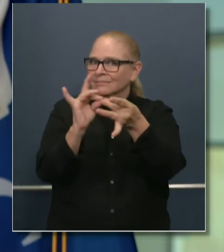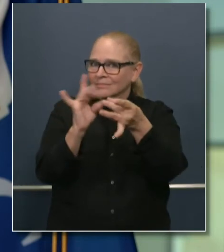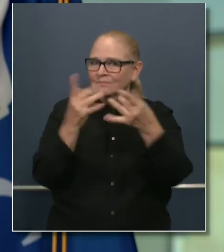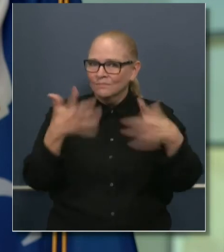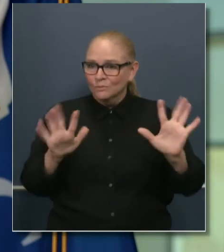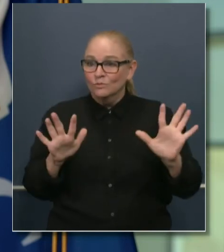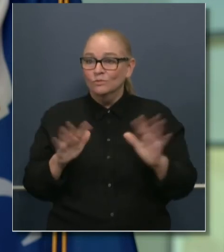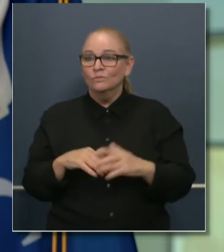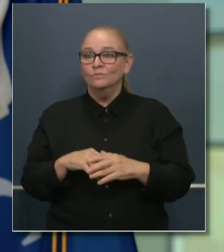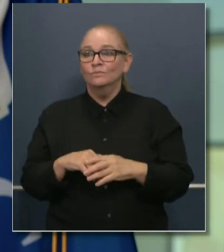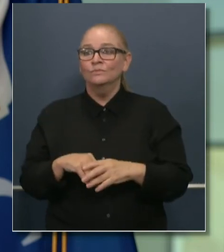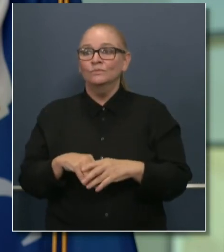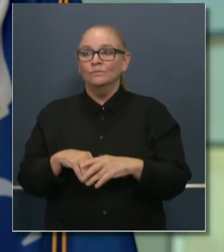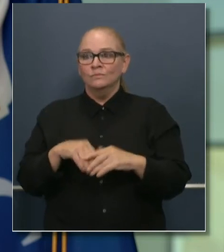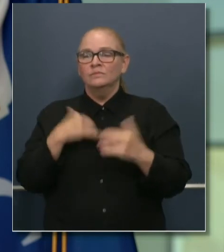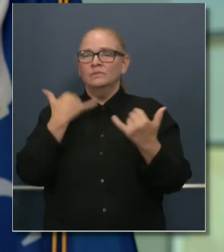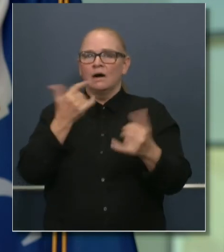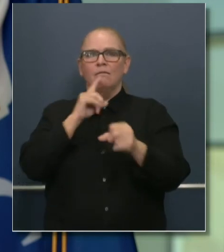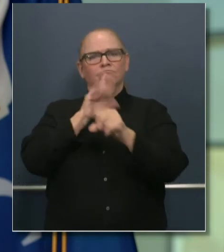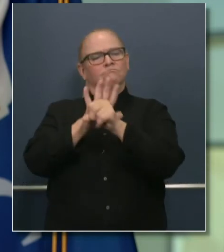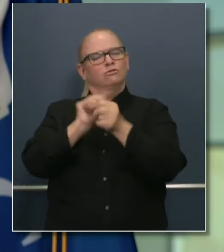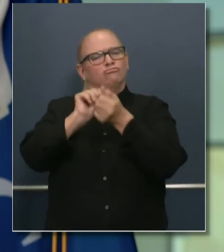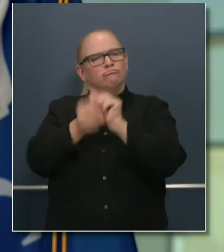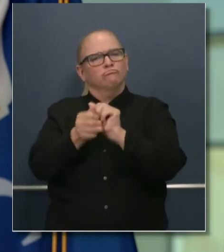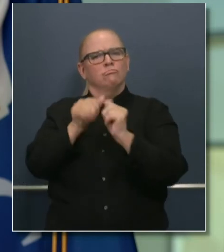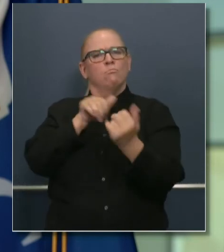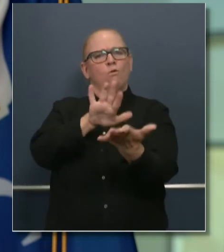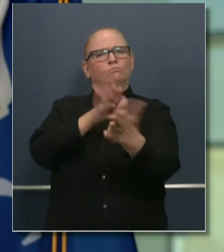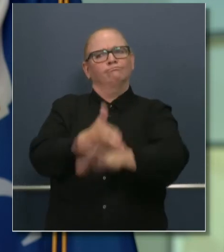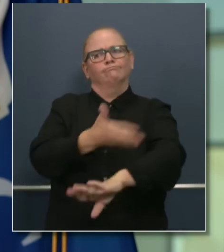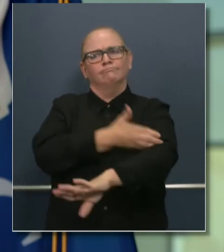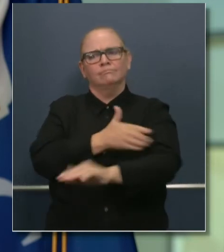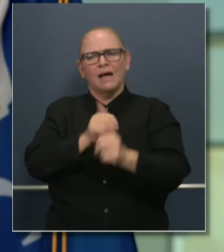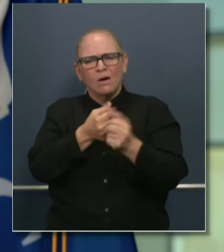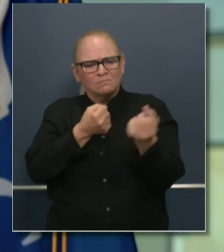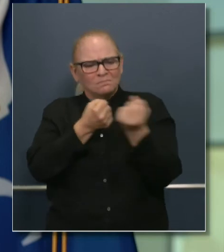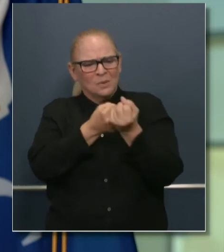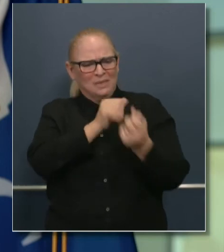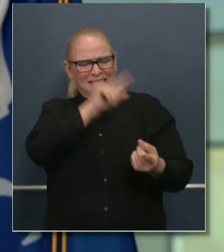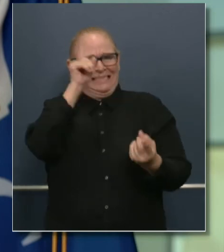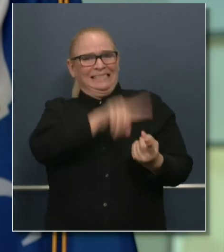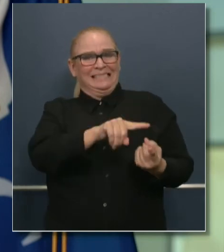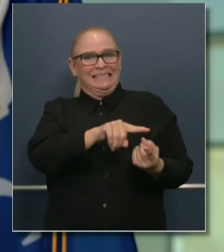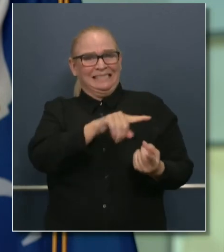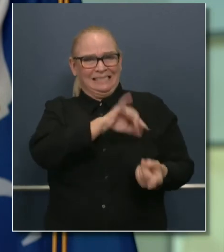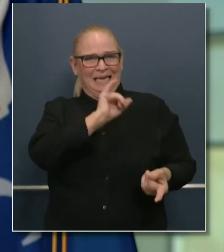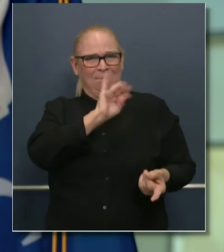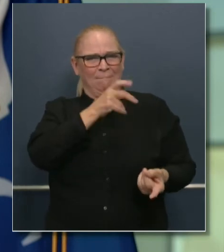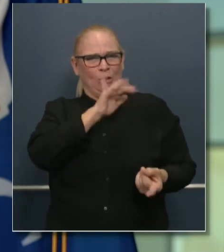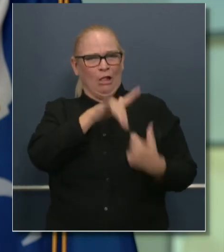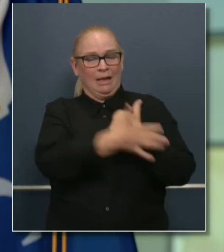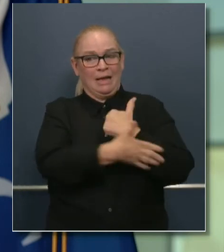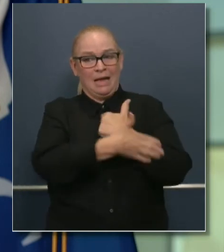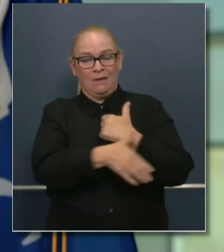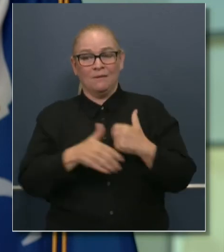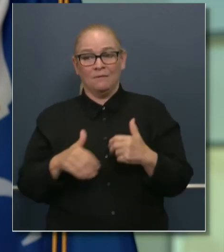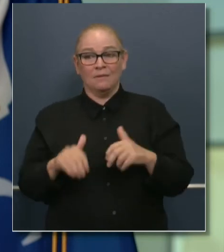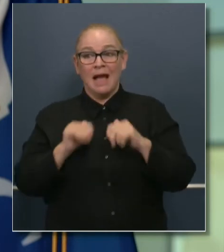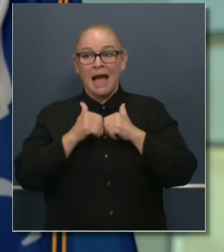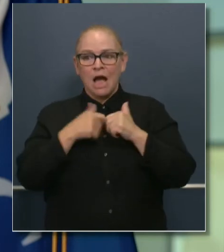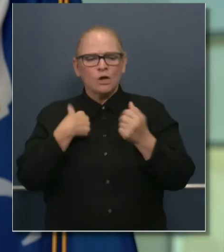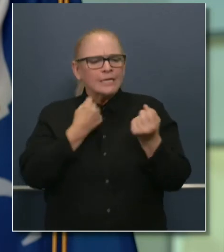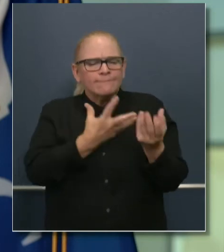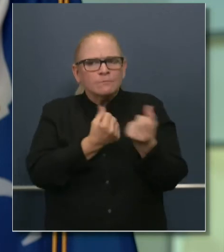new protocol to help support the county in their efforts. Began the process of decompressing their hospital